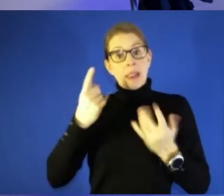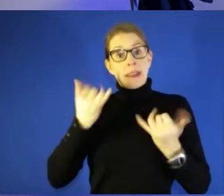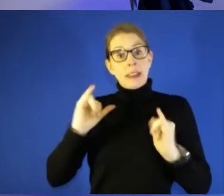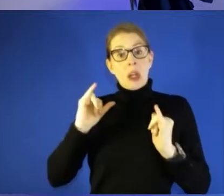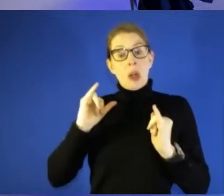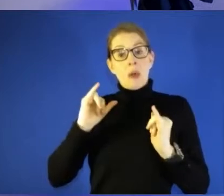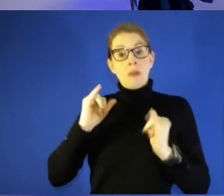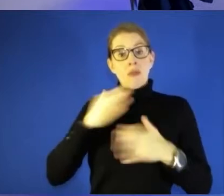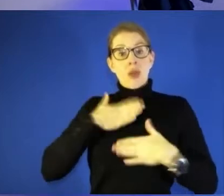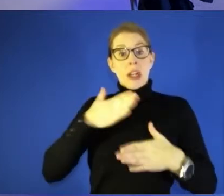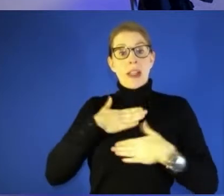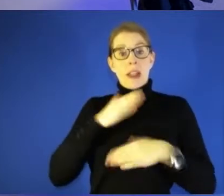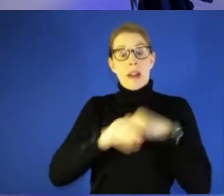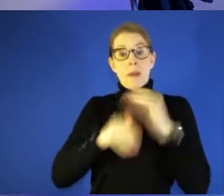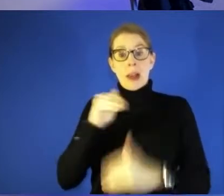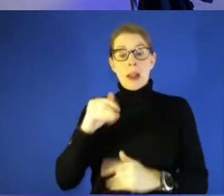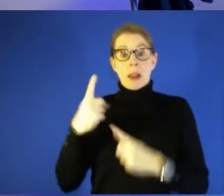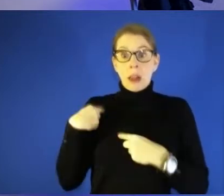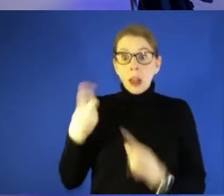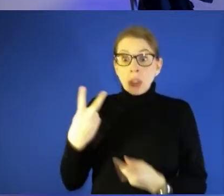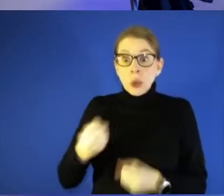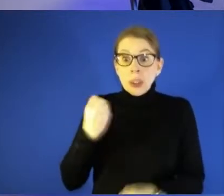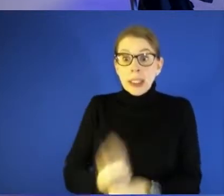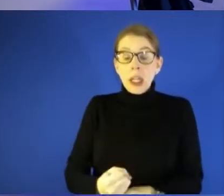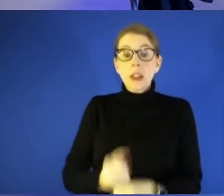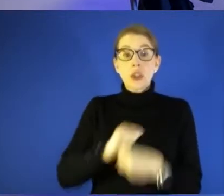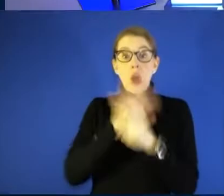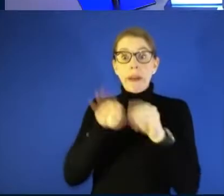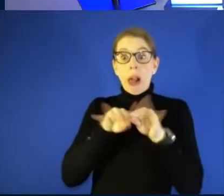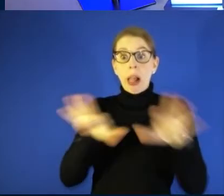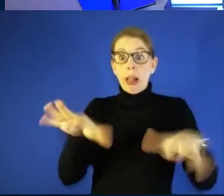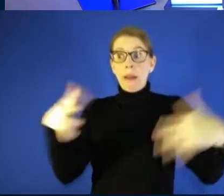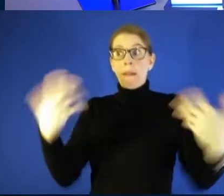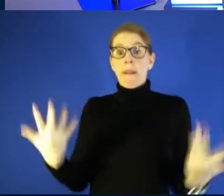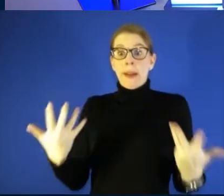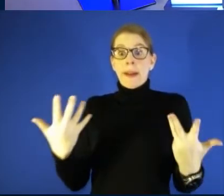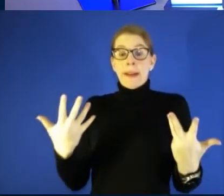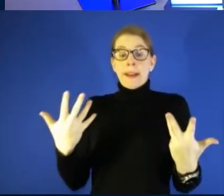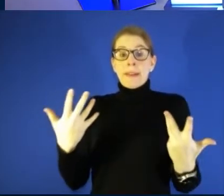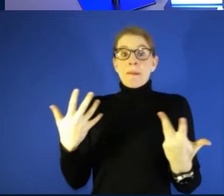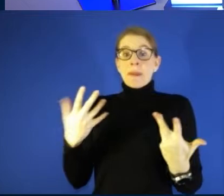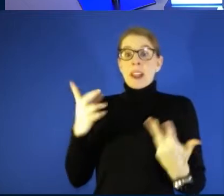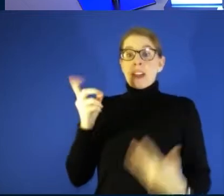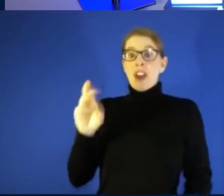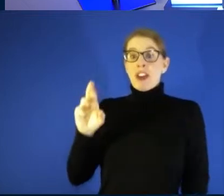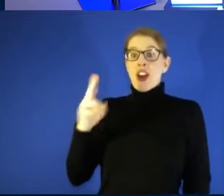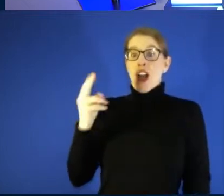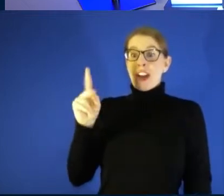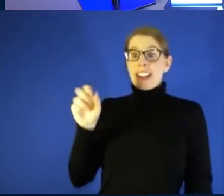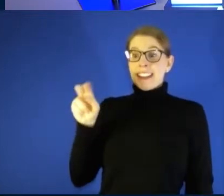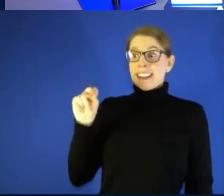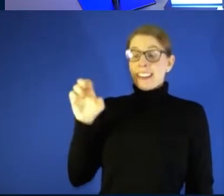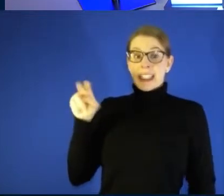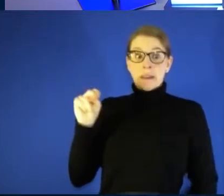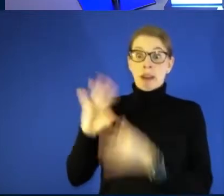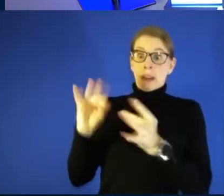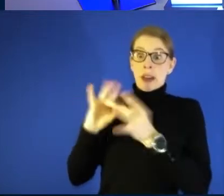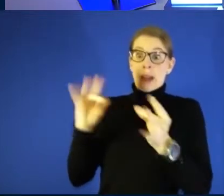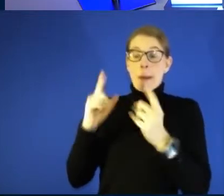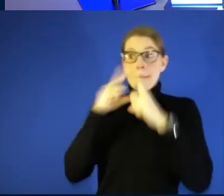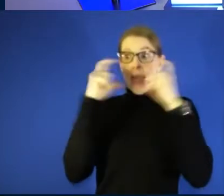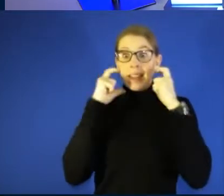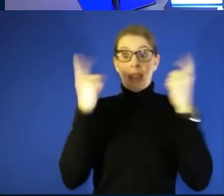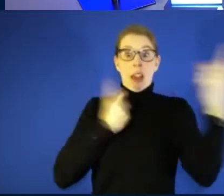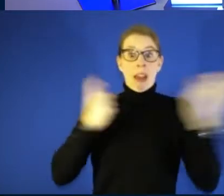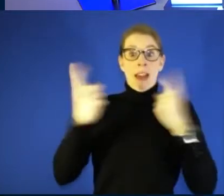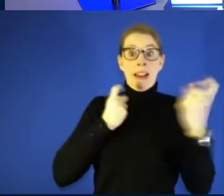because here we are 2 years into it. And Dr. Hawkins, I'll let you jump into it because who knew that we'd have so many questions about masking? We get so many every day, but I'm kind of glad because that